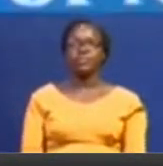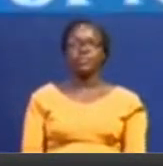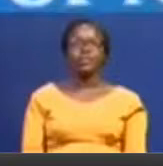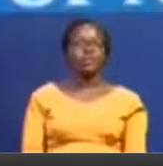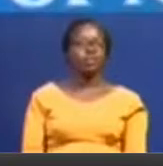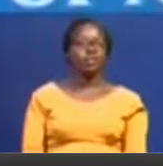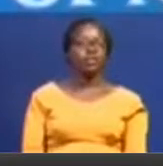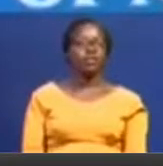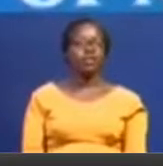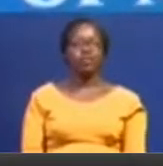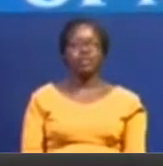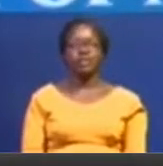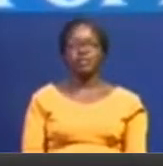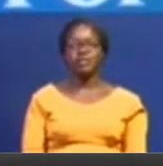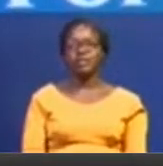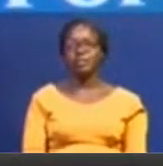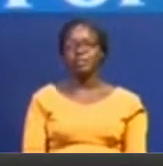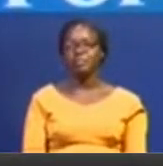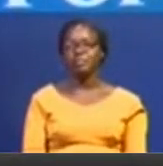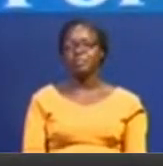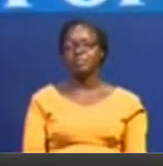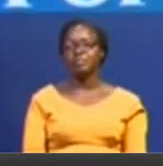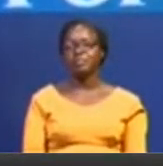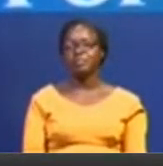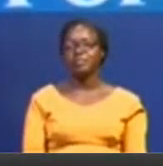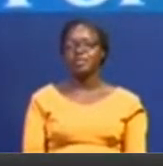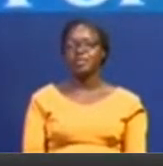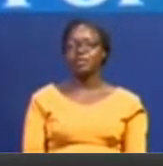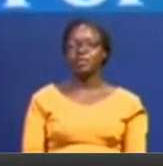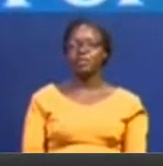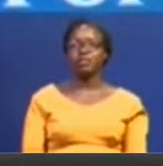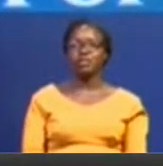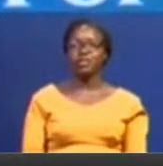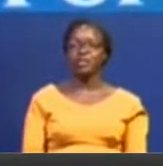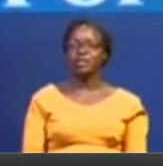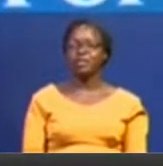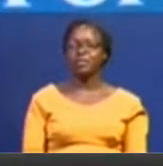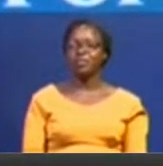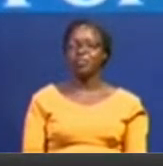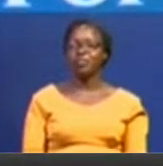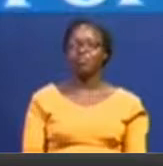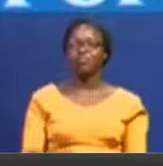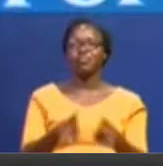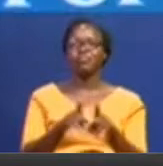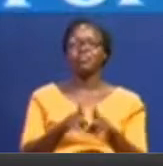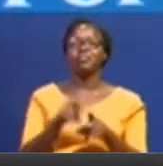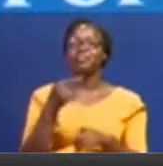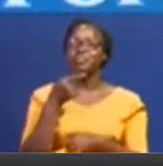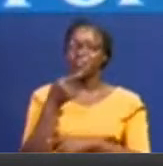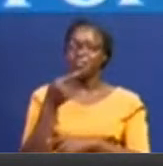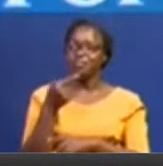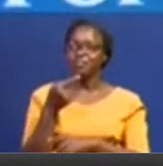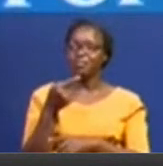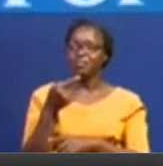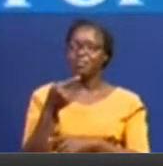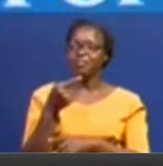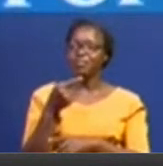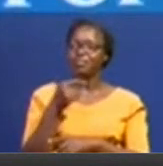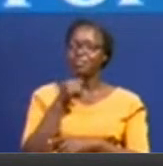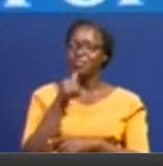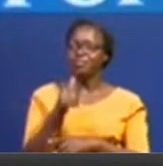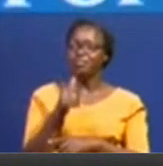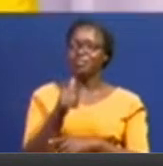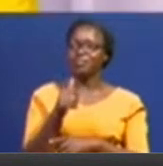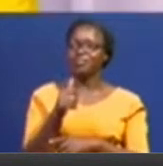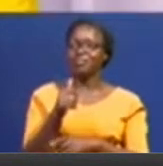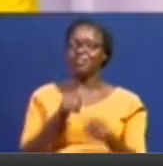So you issued a dishonored check? Like I said, the issue was not the